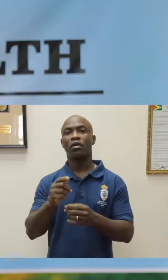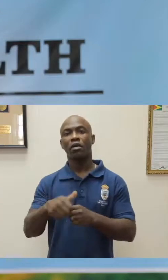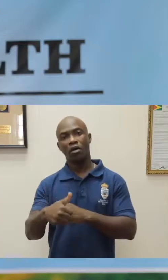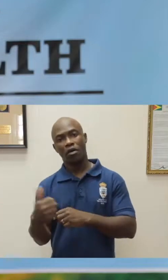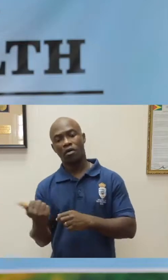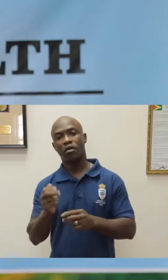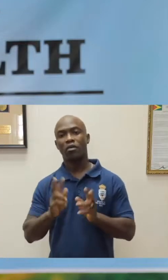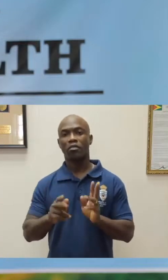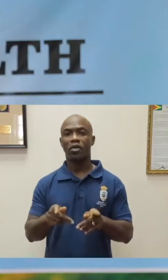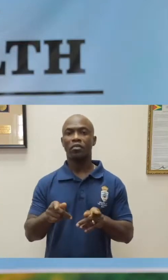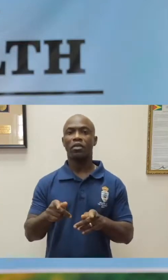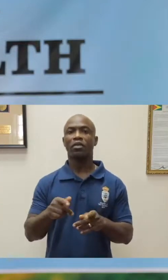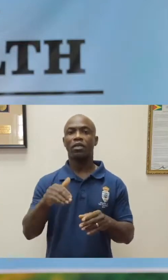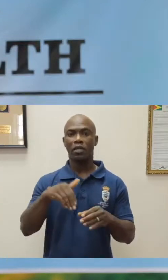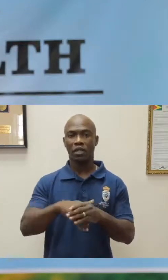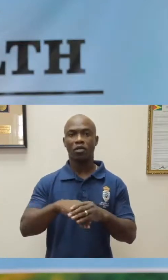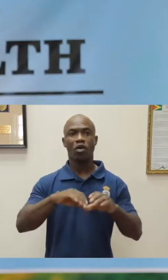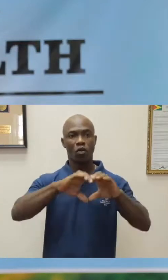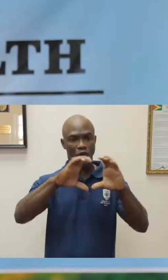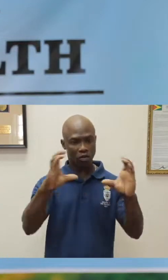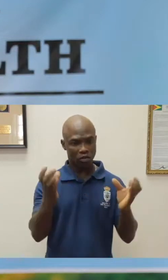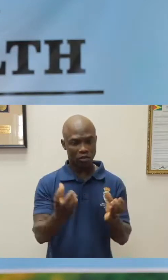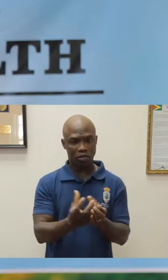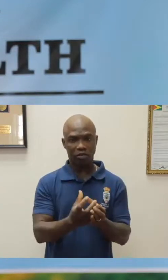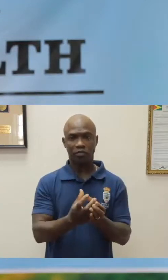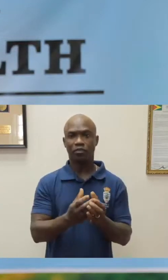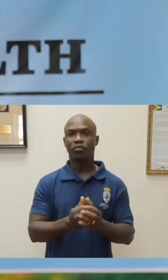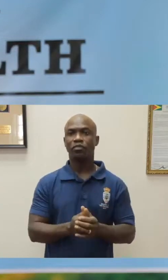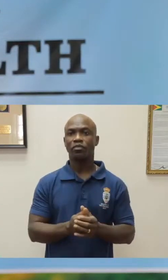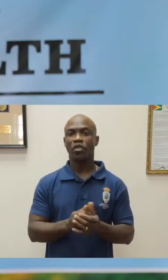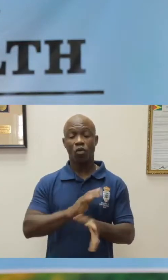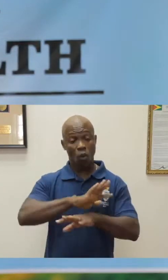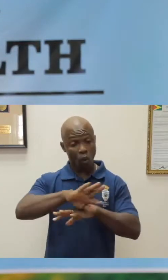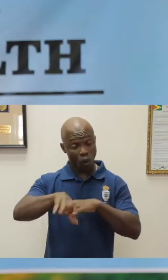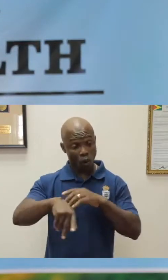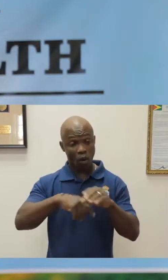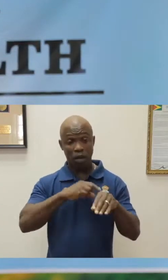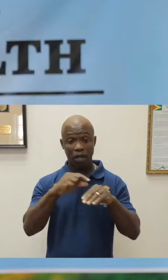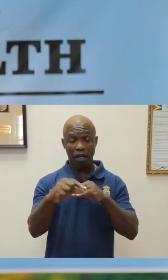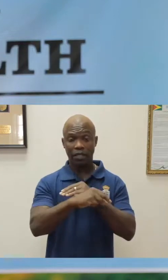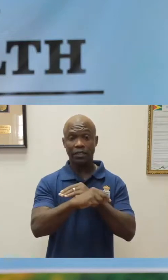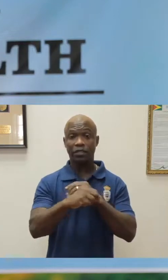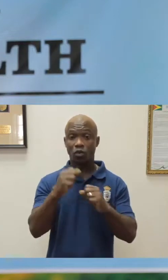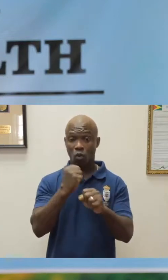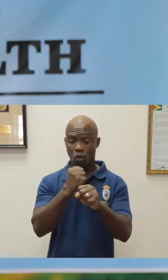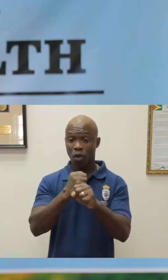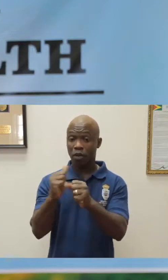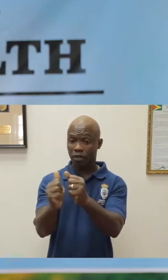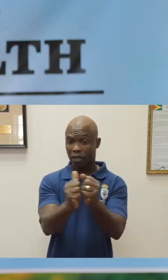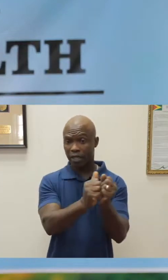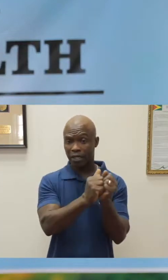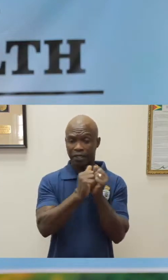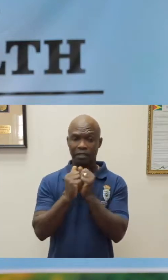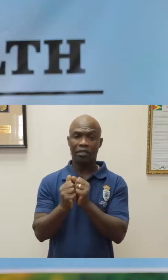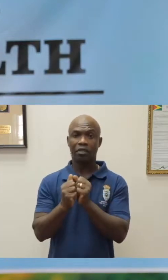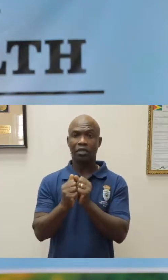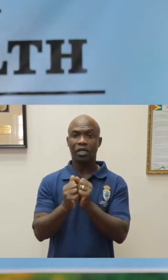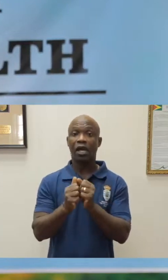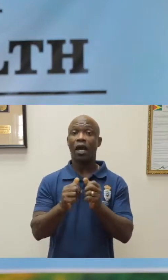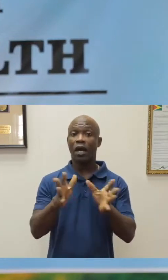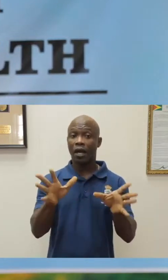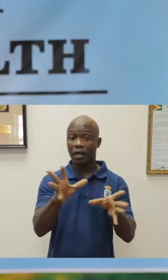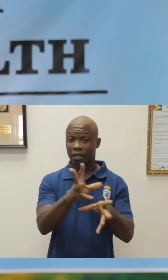crisis and reiterate the need for all Guyanese to come on board and take on